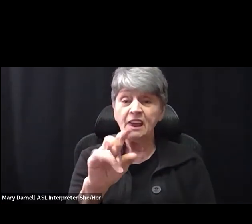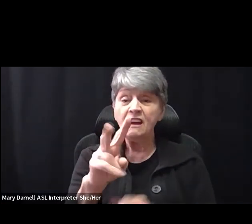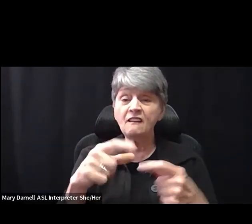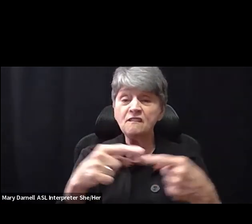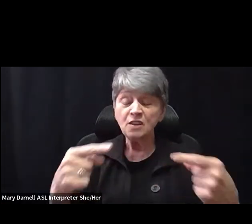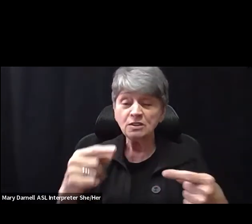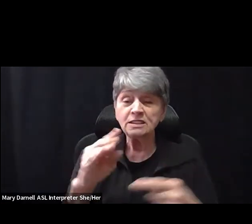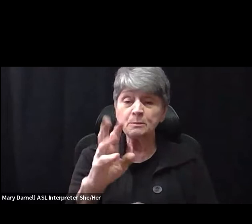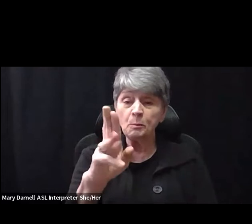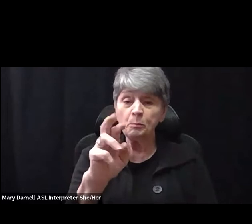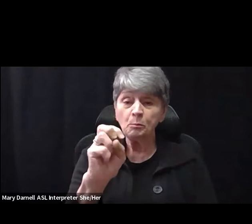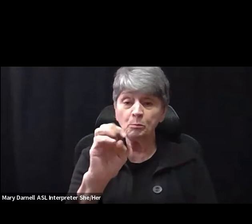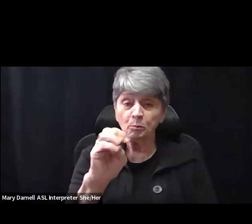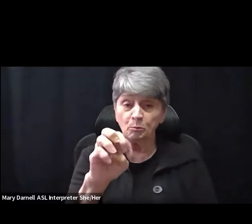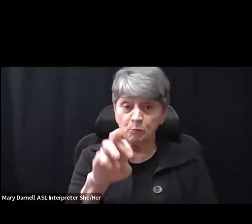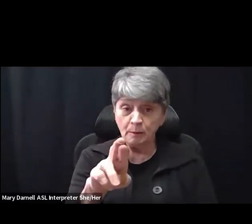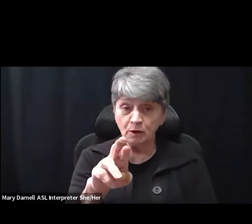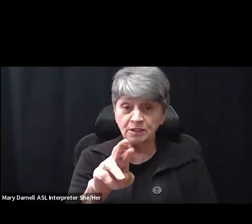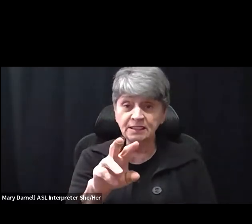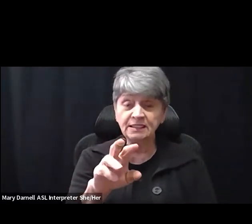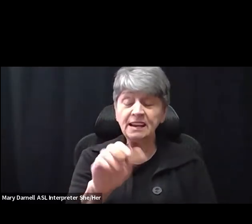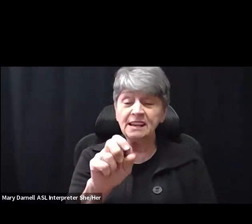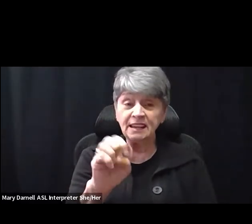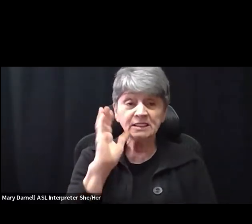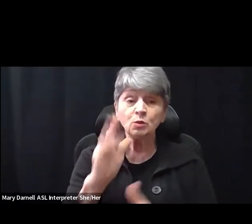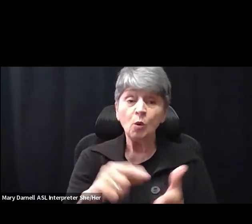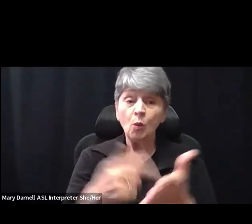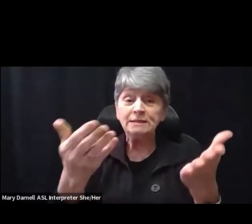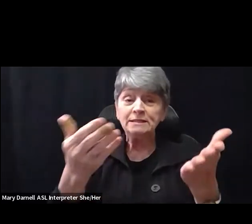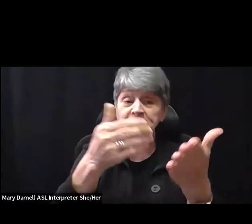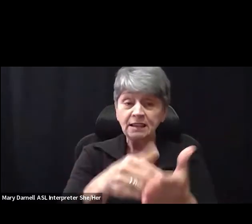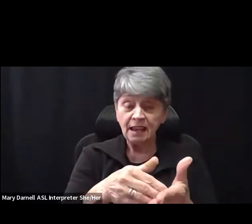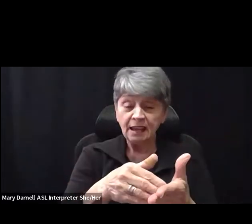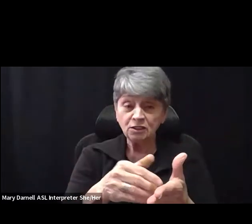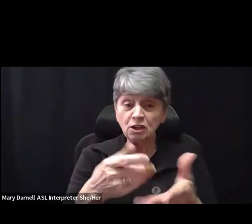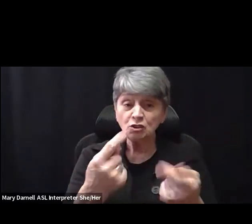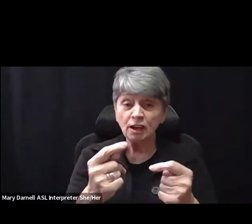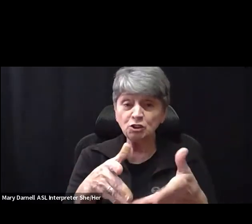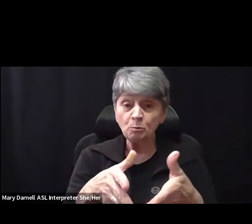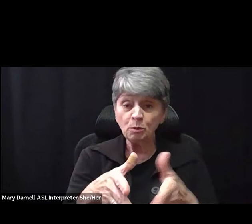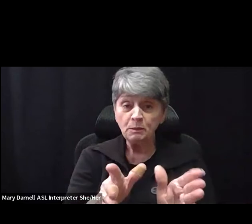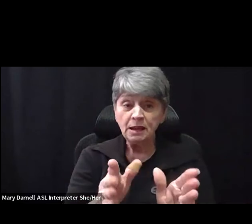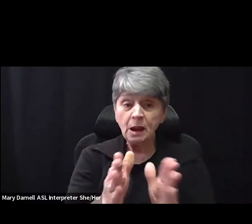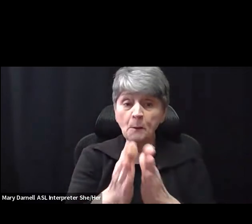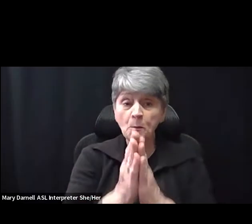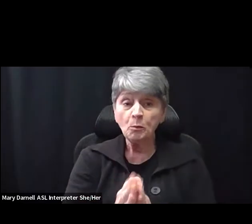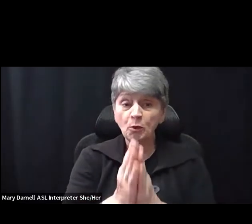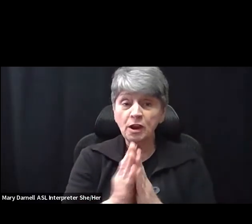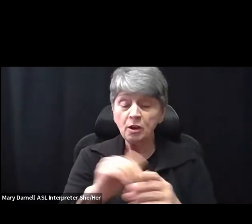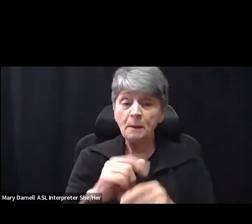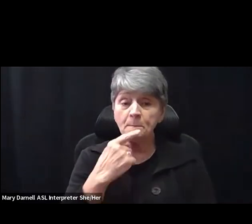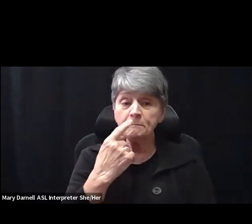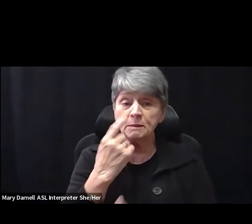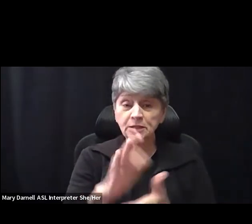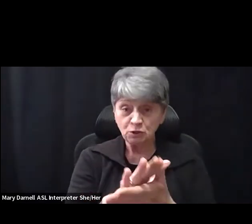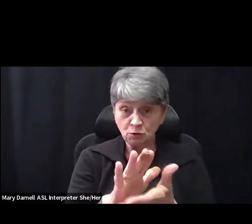coercive prayer will once again be allowed in our public schools. But it's not just our public schools that religious extremists are